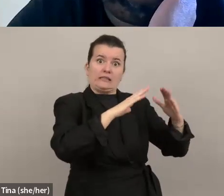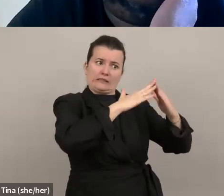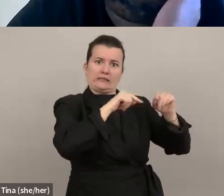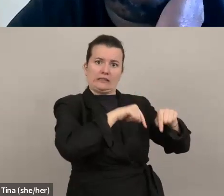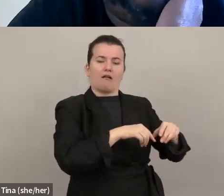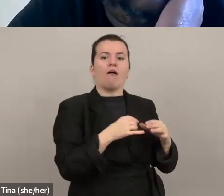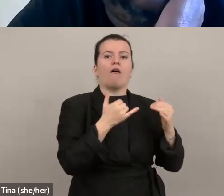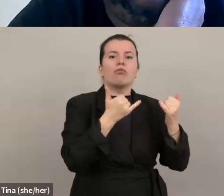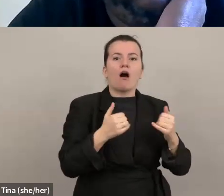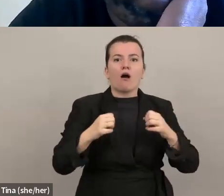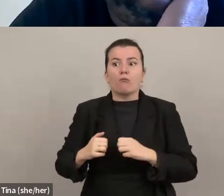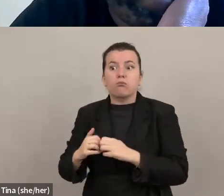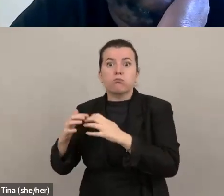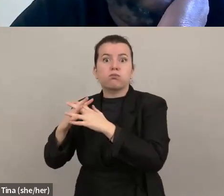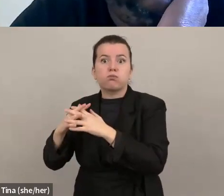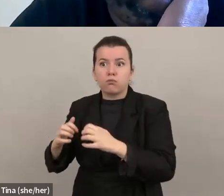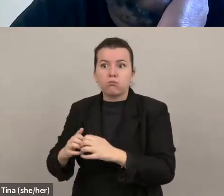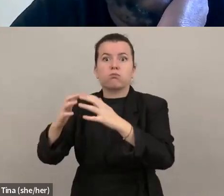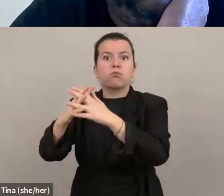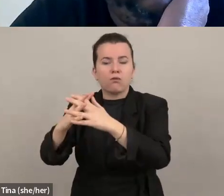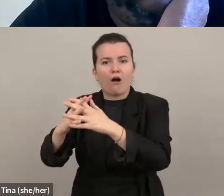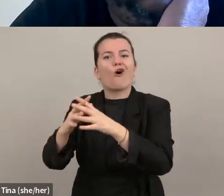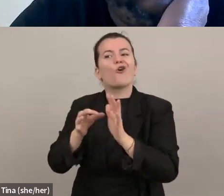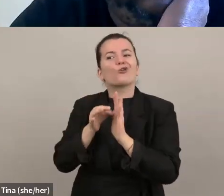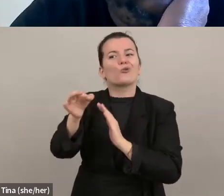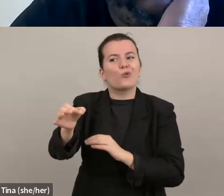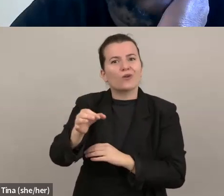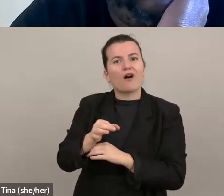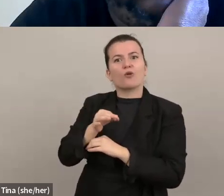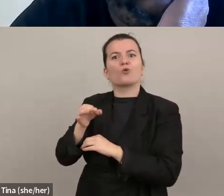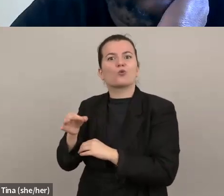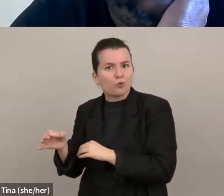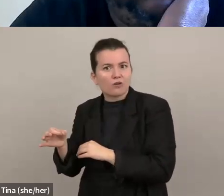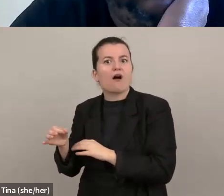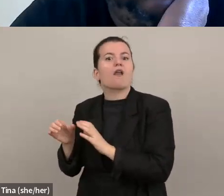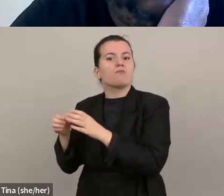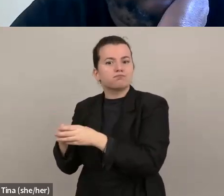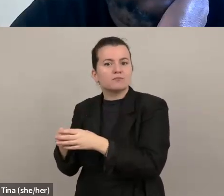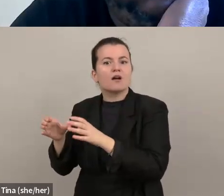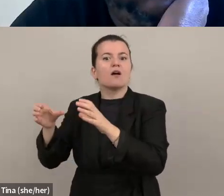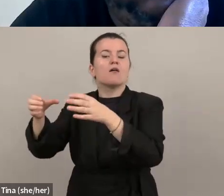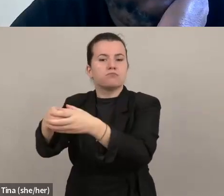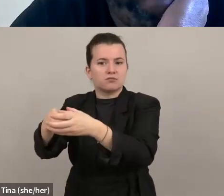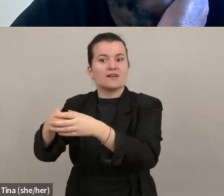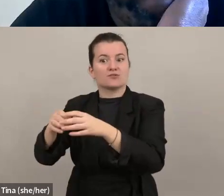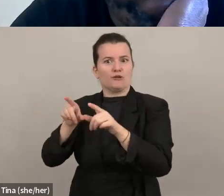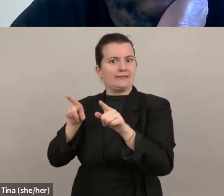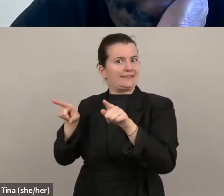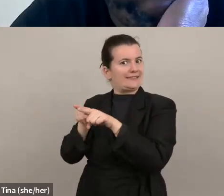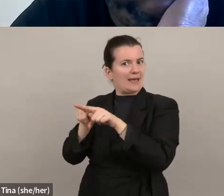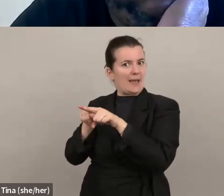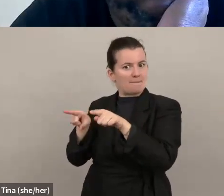but in the rural context, we do understand it more and more as the third place where we do all kinds of things. So we